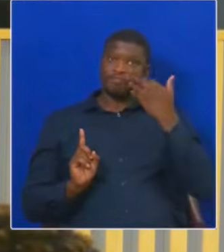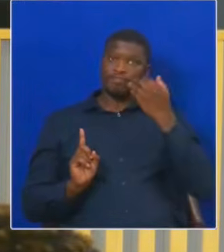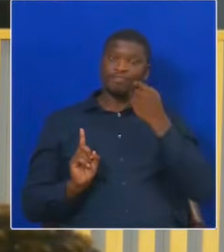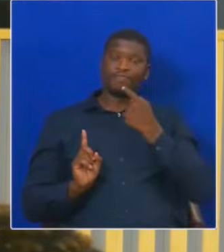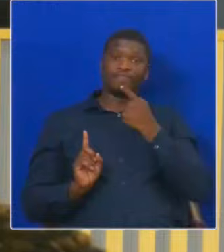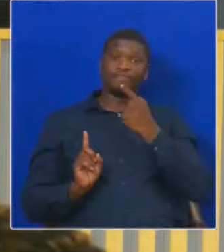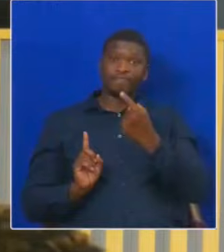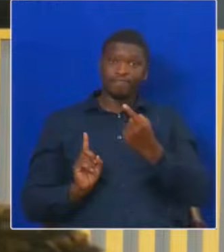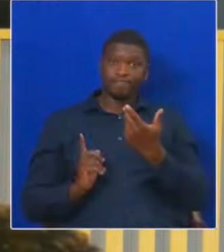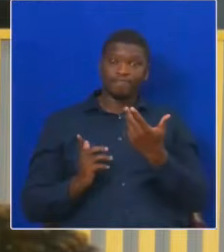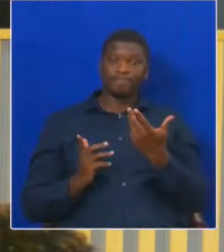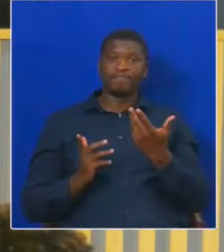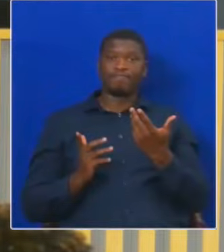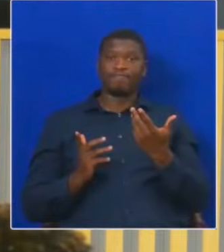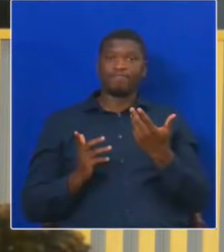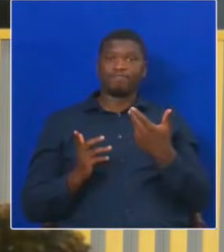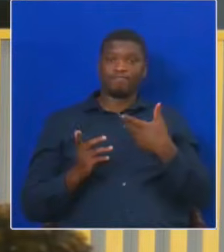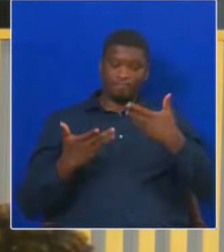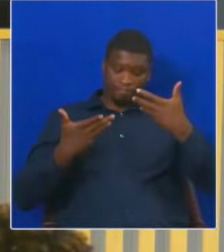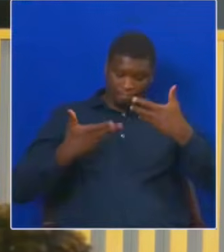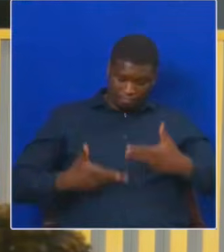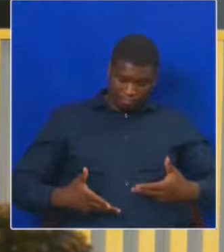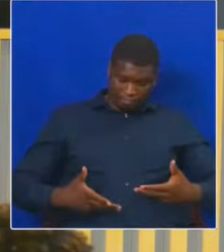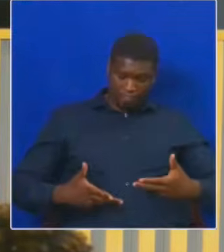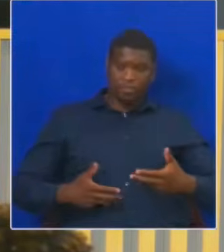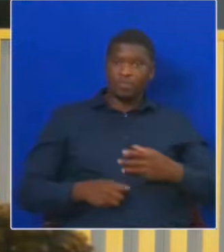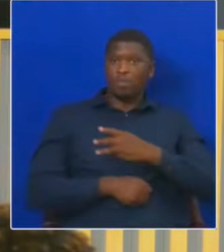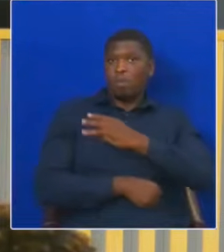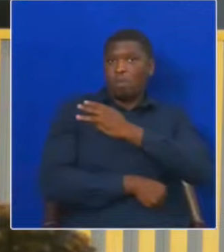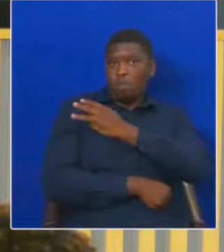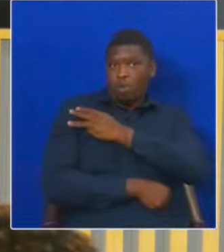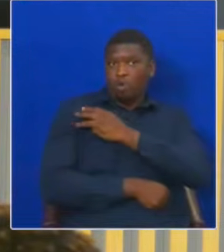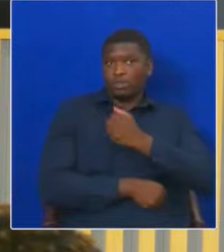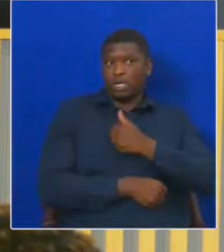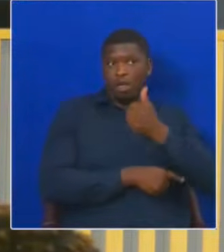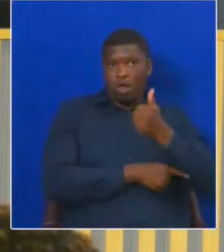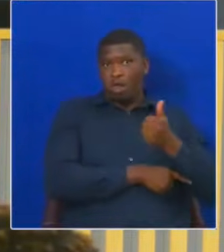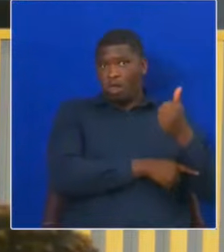me and my commander, as the people who were conducting the searches,